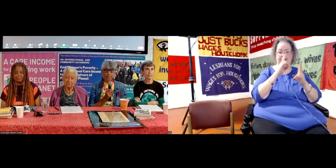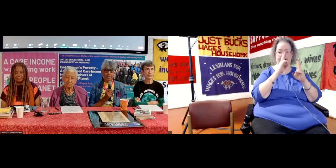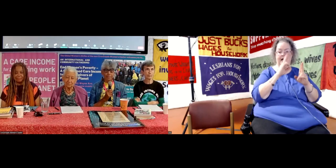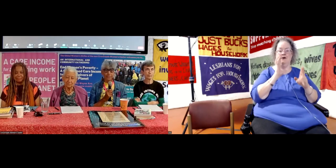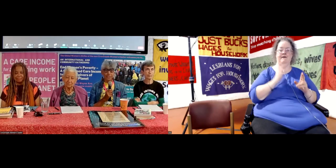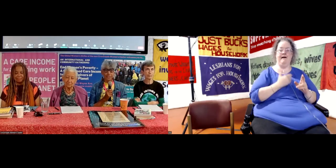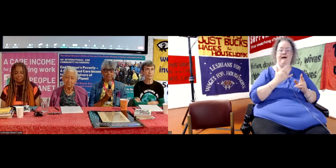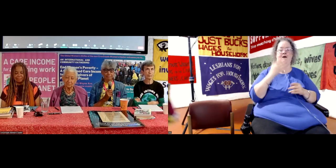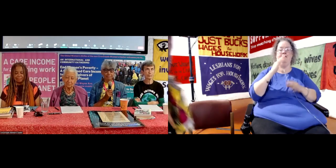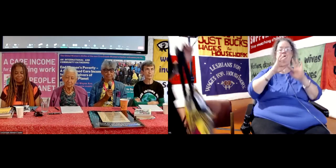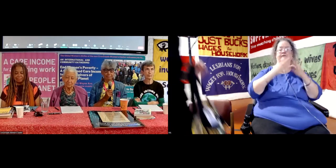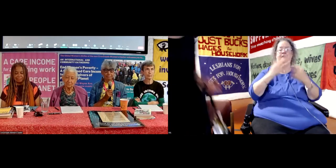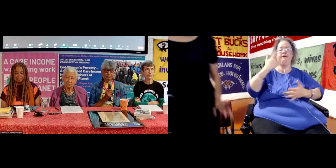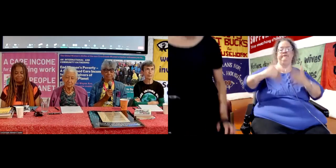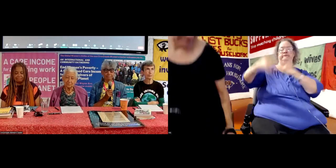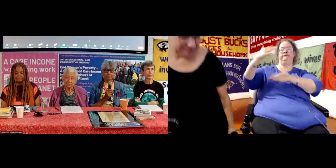and just